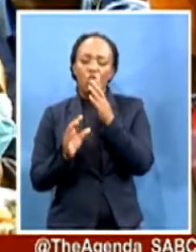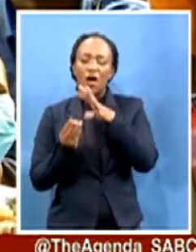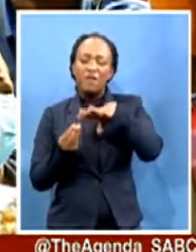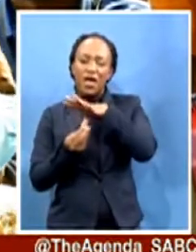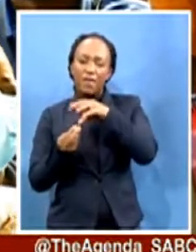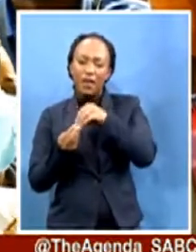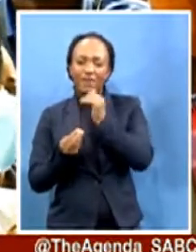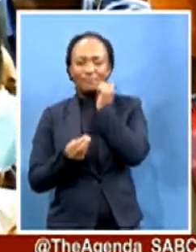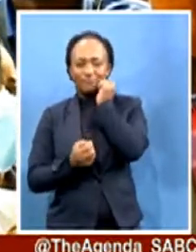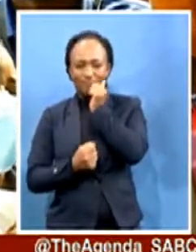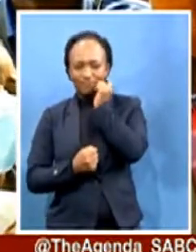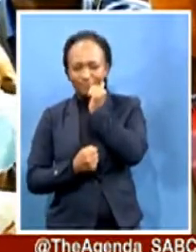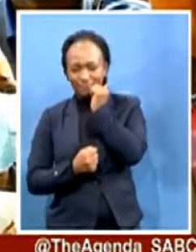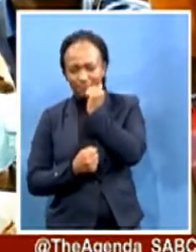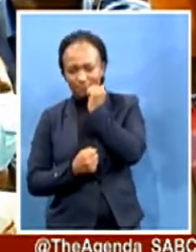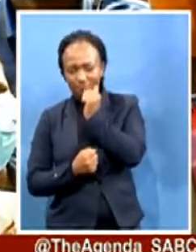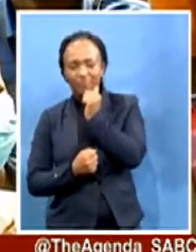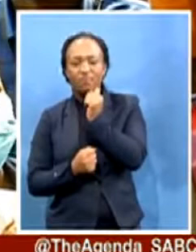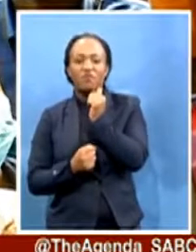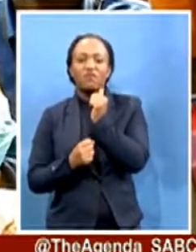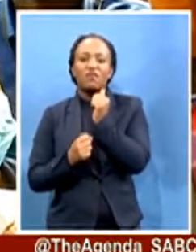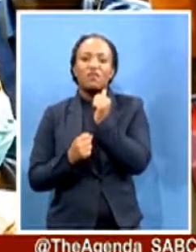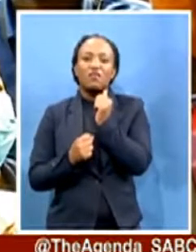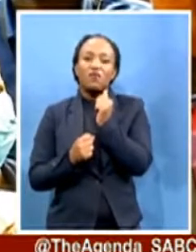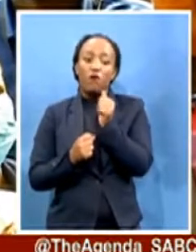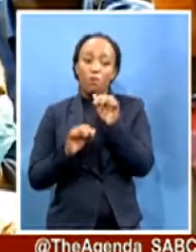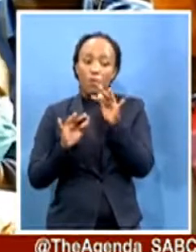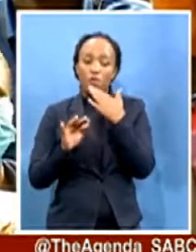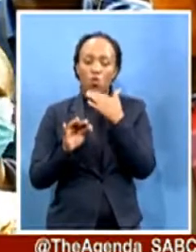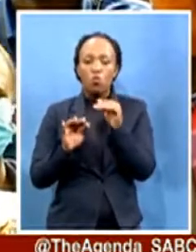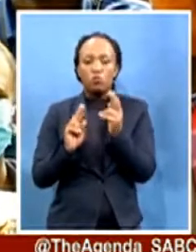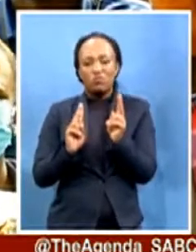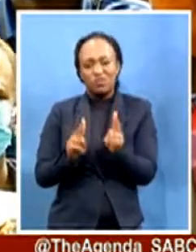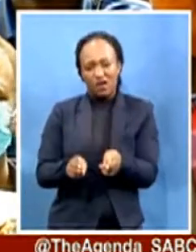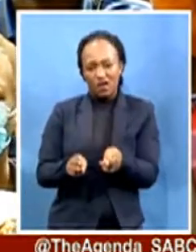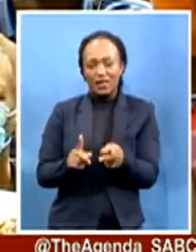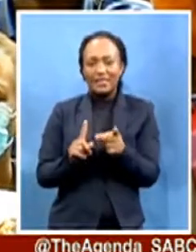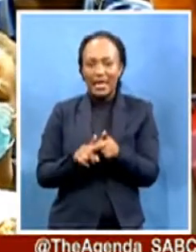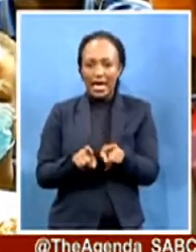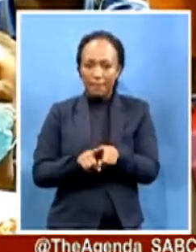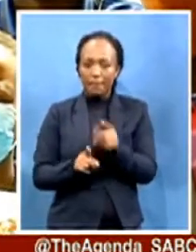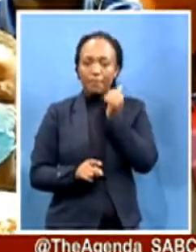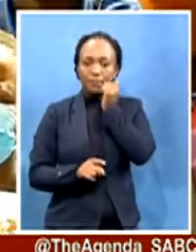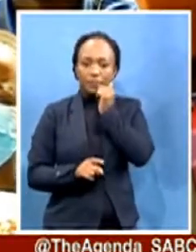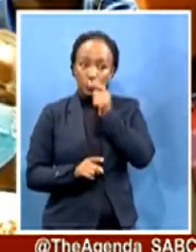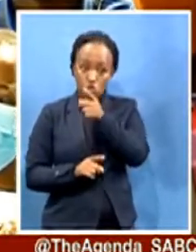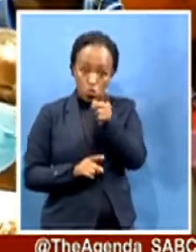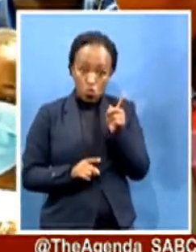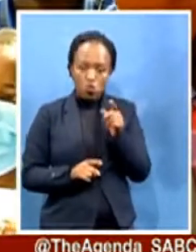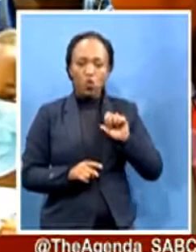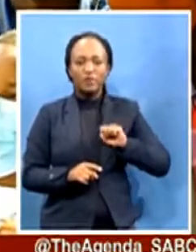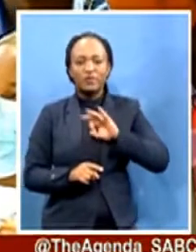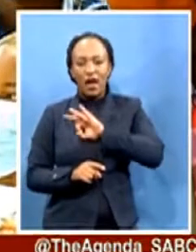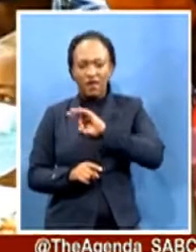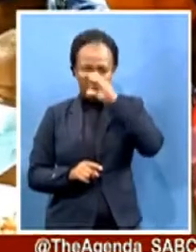I also want to convey condolences to you as the staff, the nurses, the doctors, the